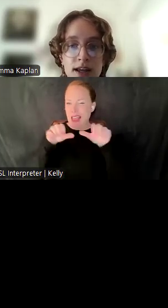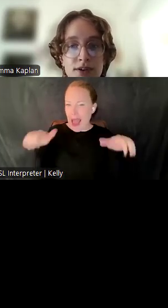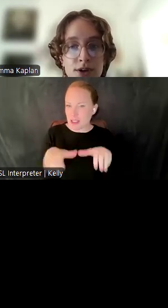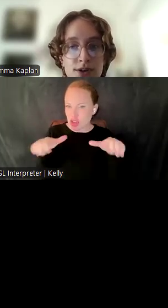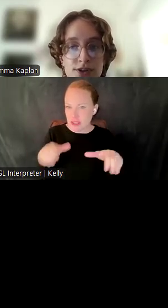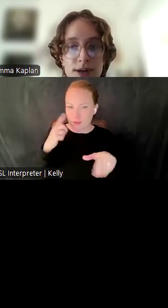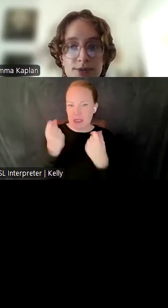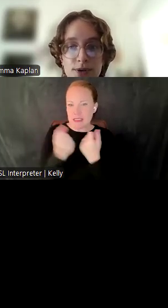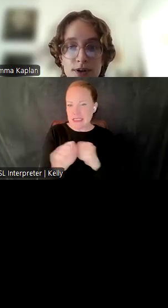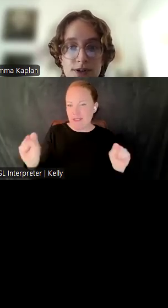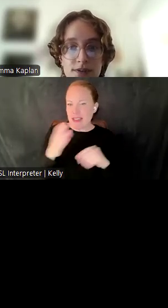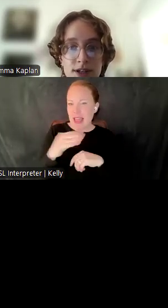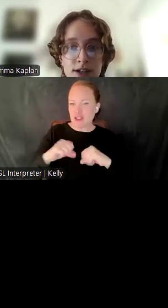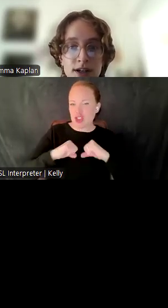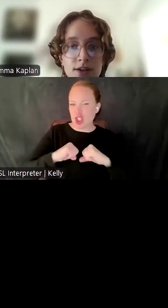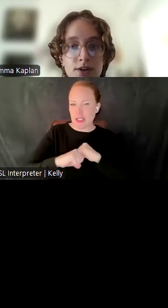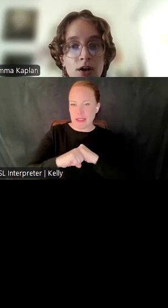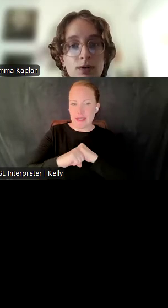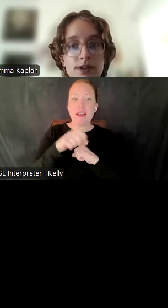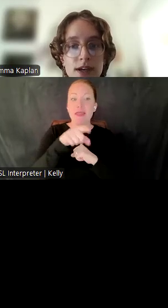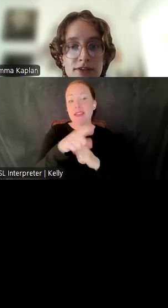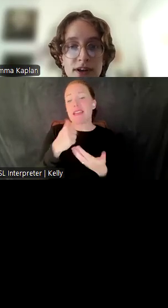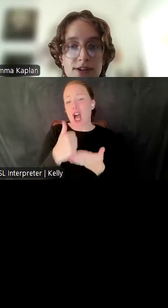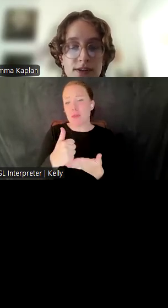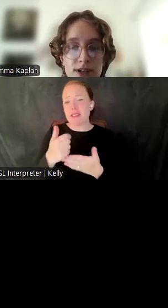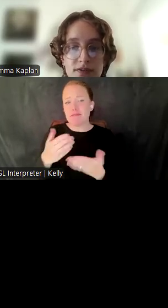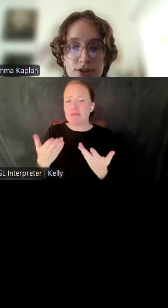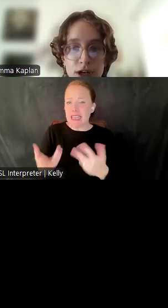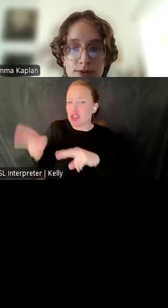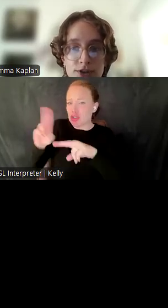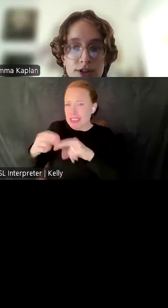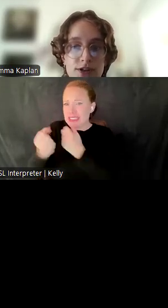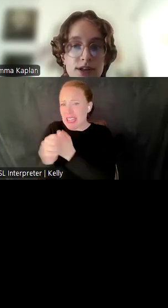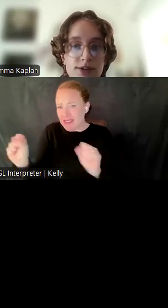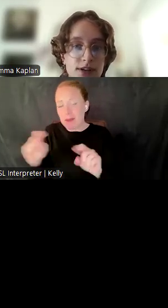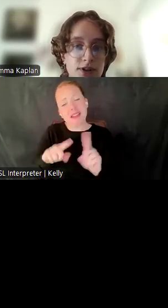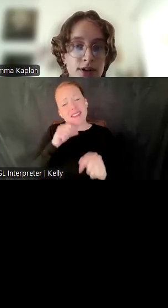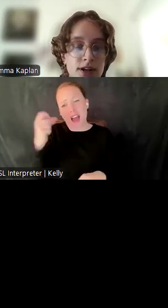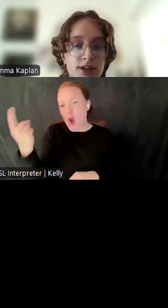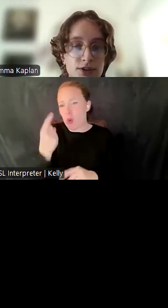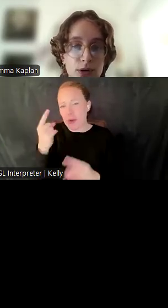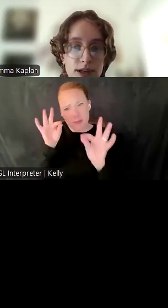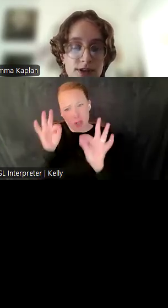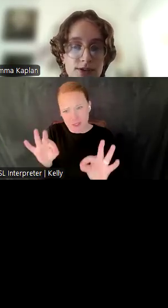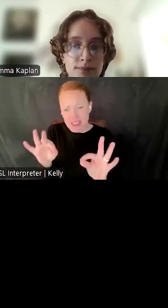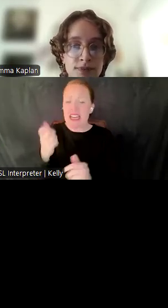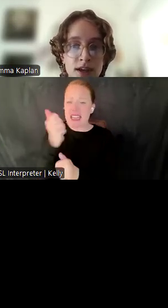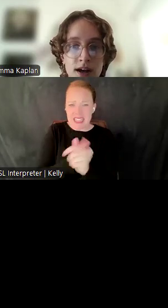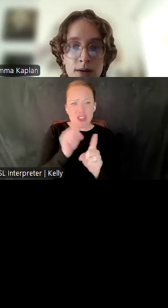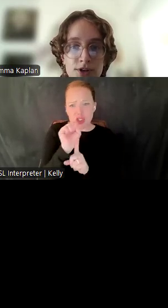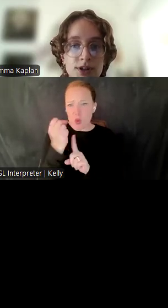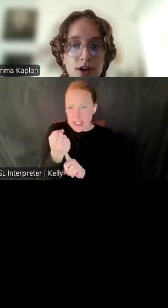that even though these are steps to increase safety, they're not always safe, and the safety of each option needs to be assessed on an individual